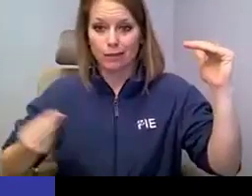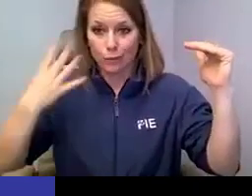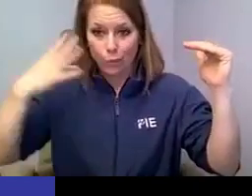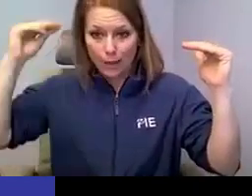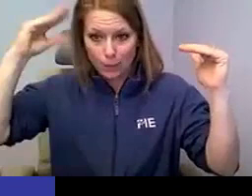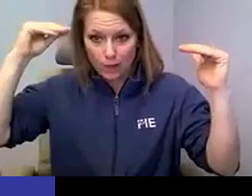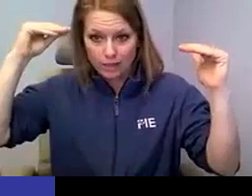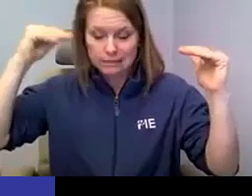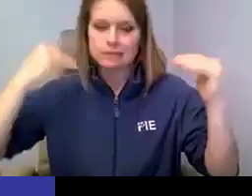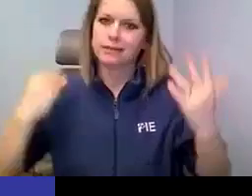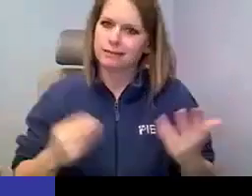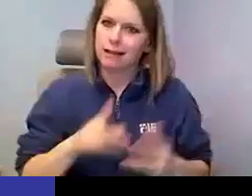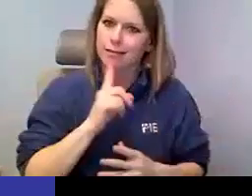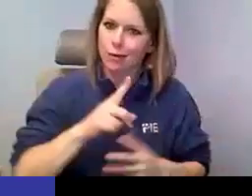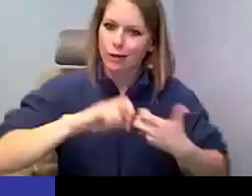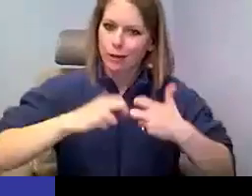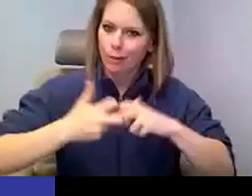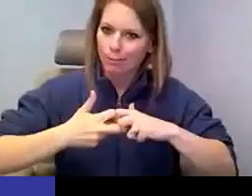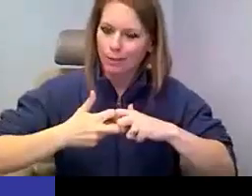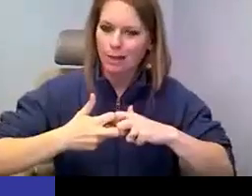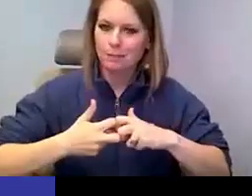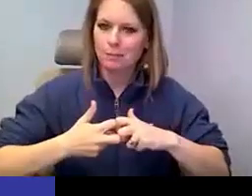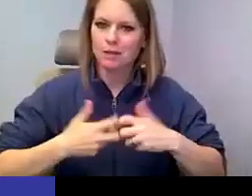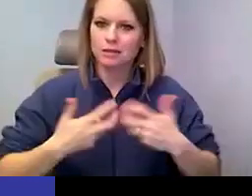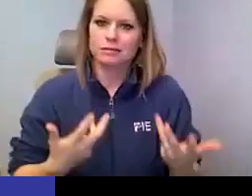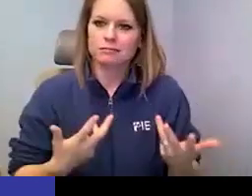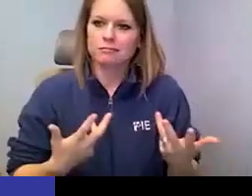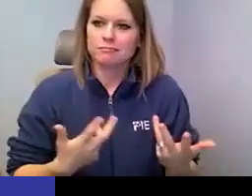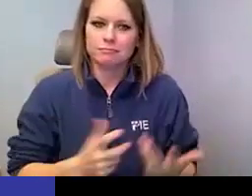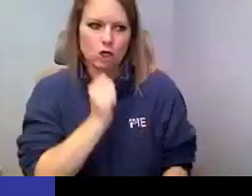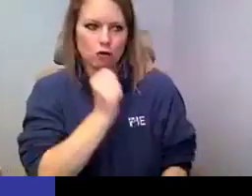when the real problem is people aren't seeing that child for who he is.